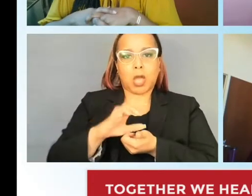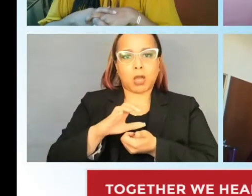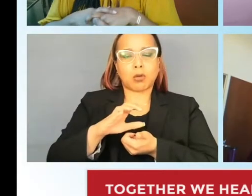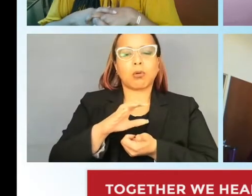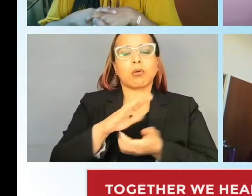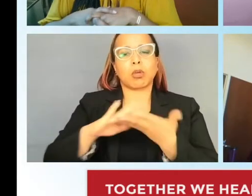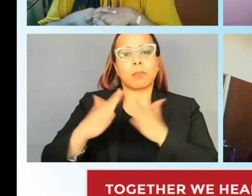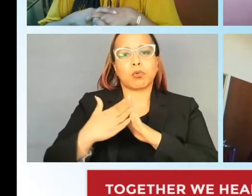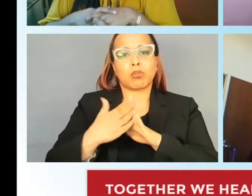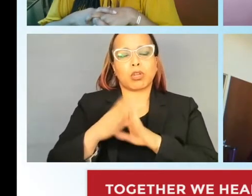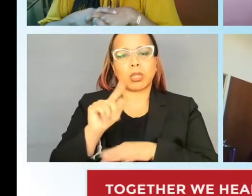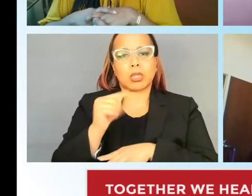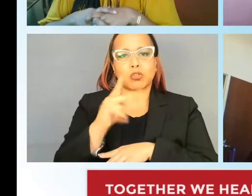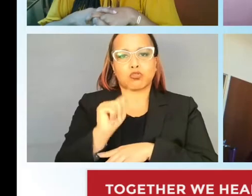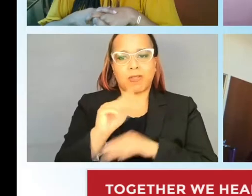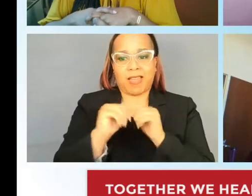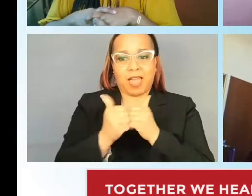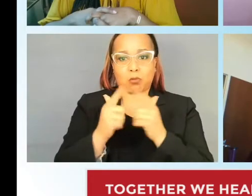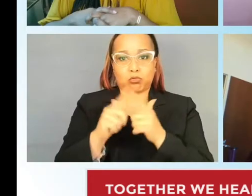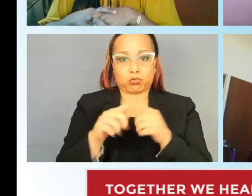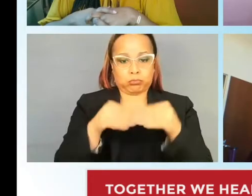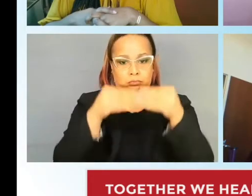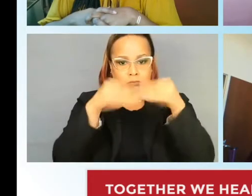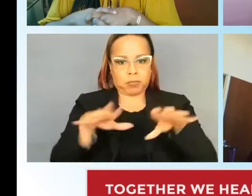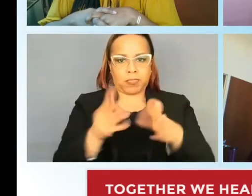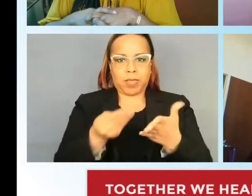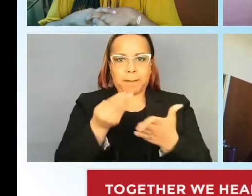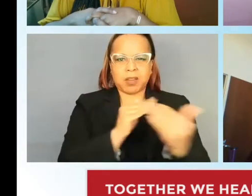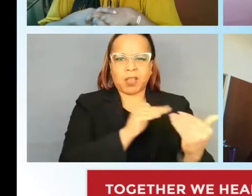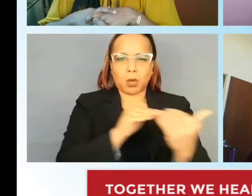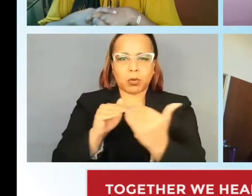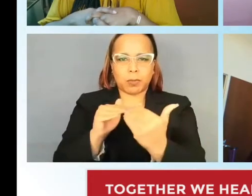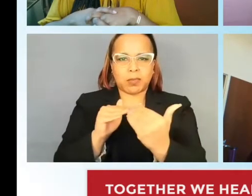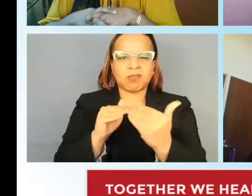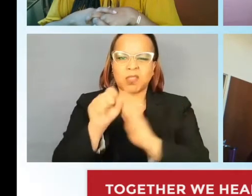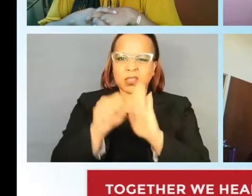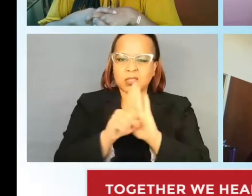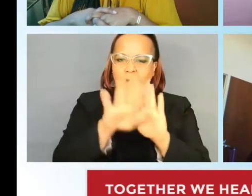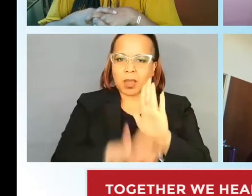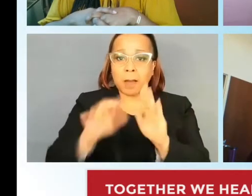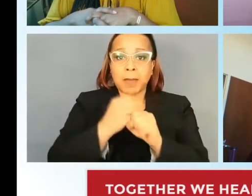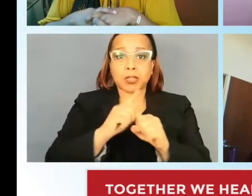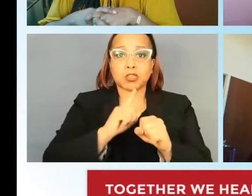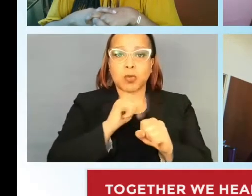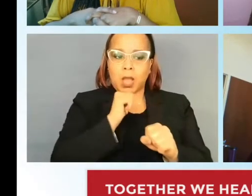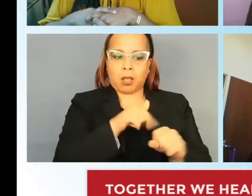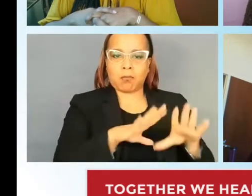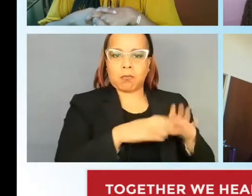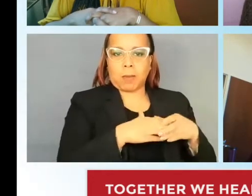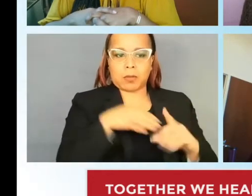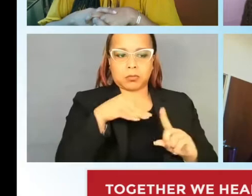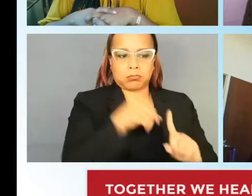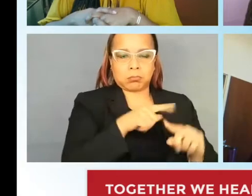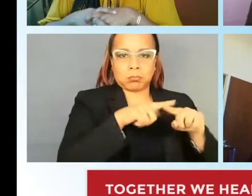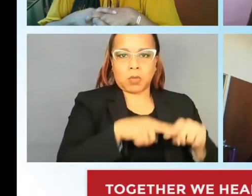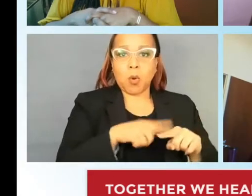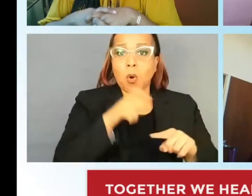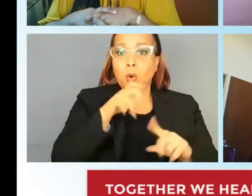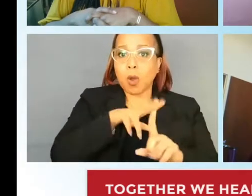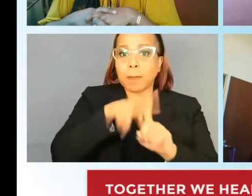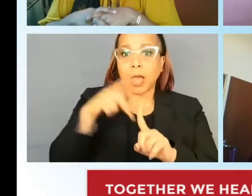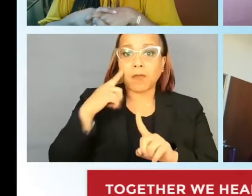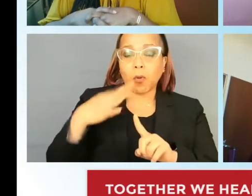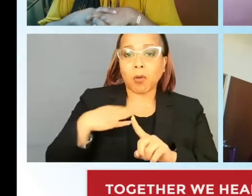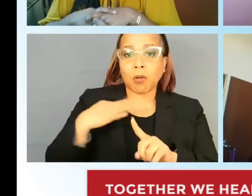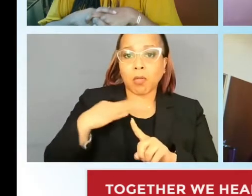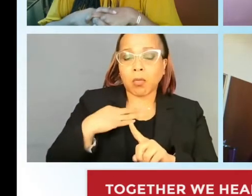to distribute that money equitably across the state, making sure that it wasn't just by population or by who applied for the grants, but made an